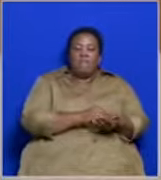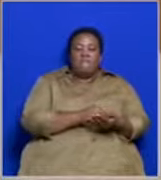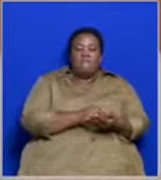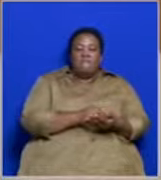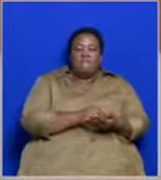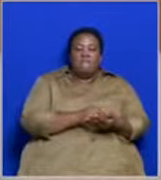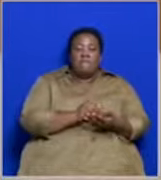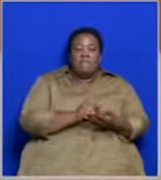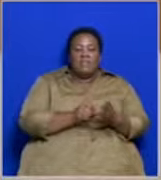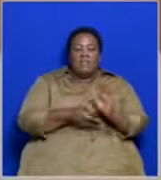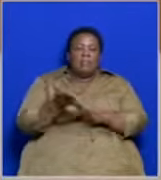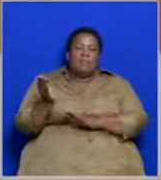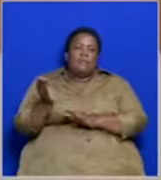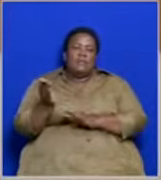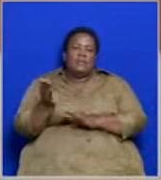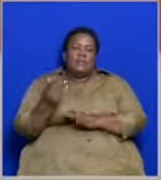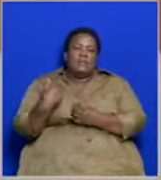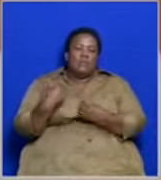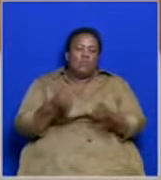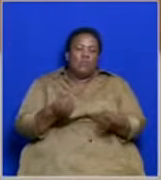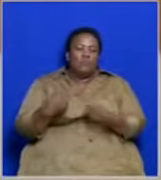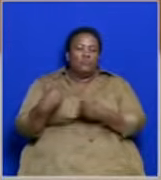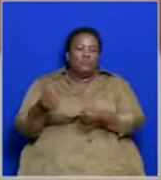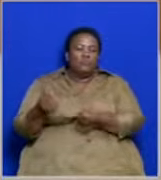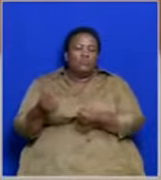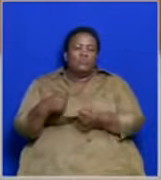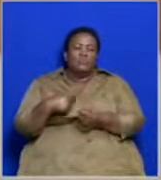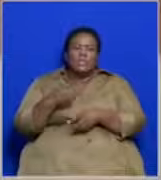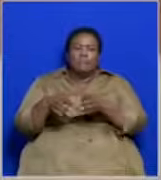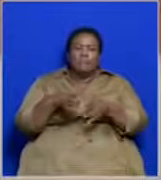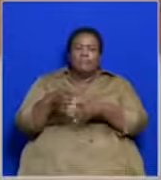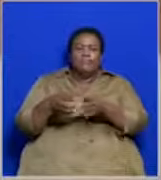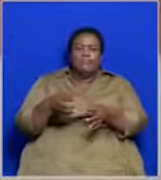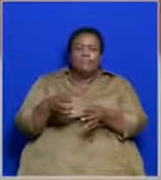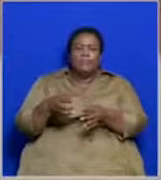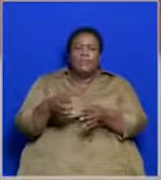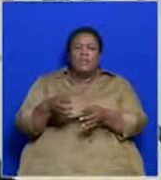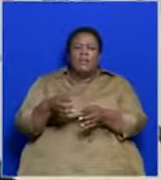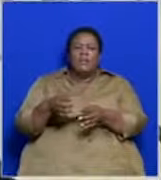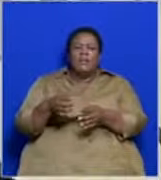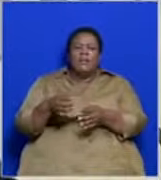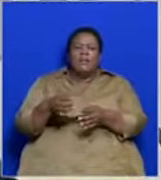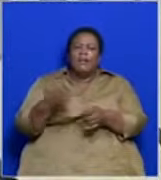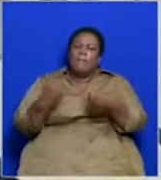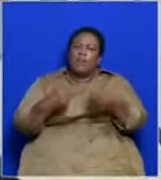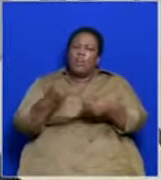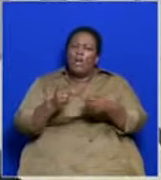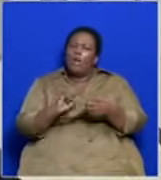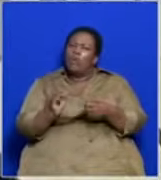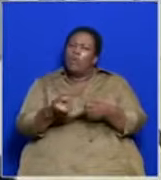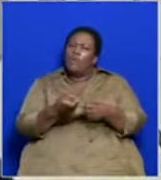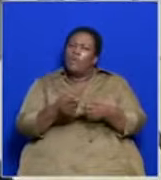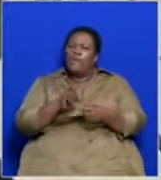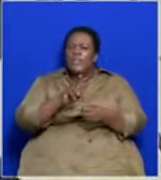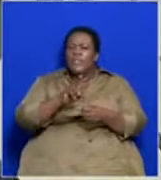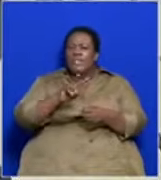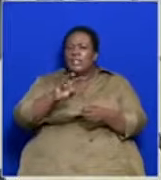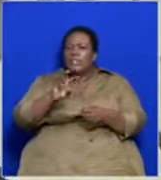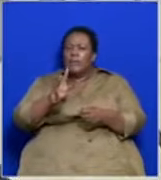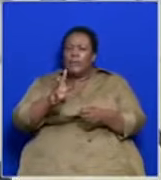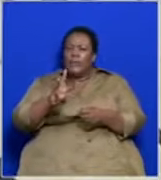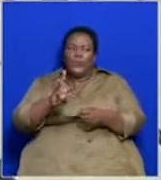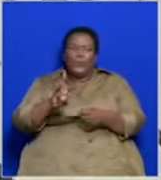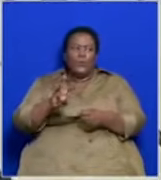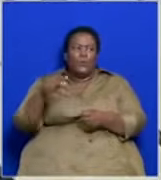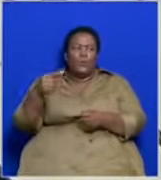vehicles, and I think they describe them as golf vehicles. VW Golf? Yes, they were driving